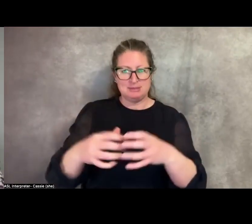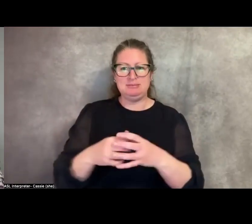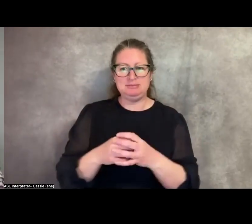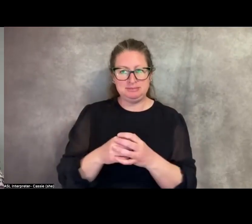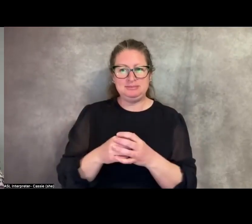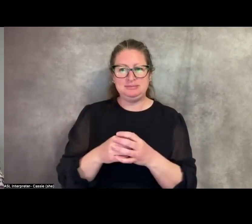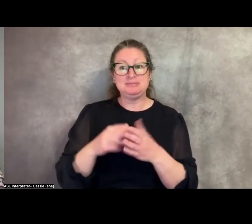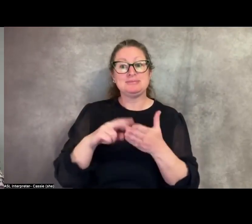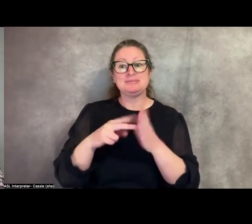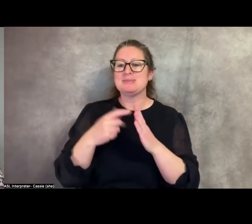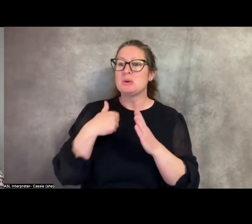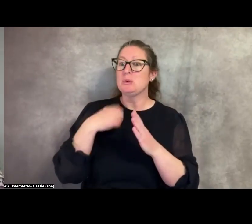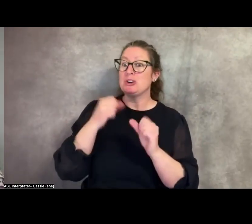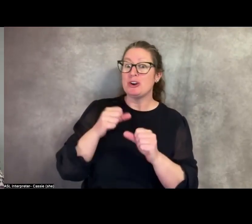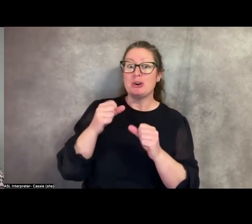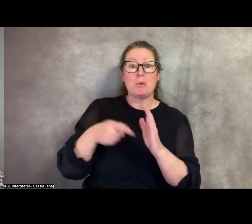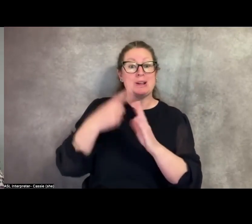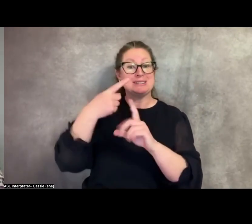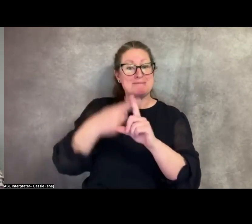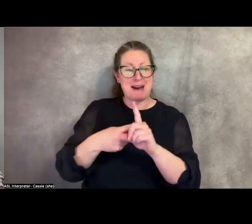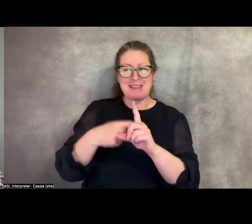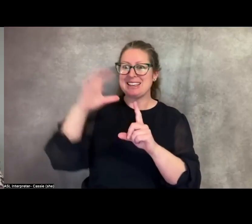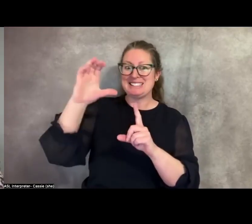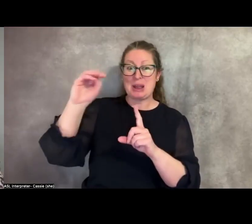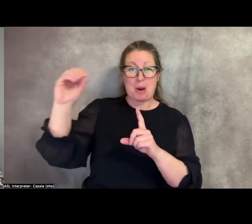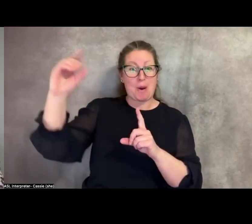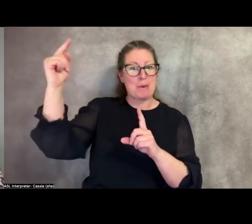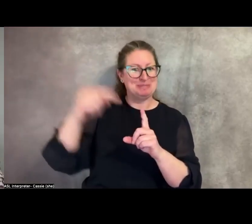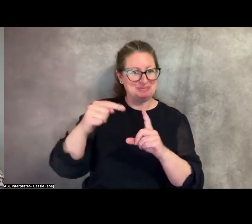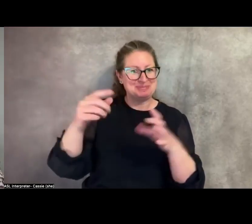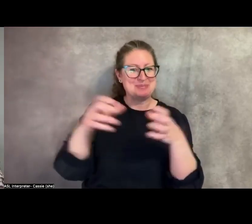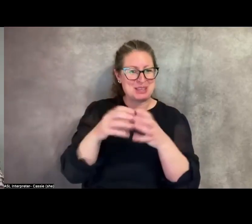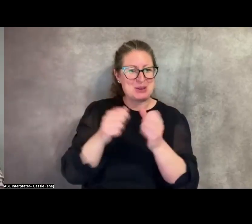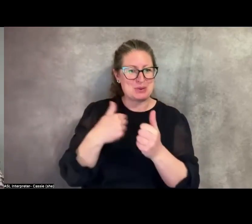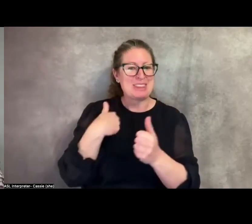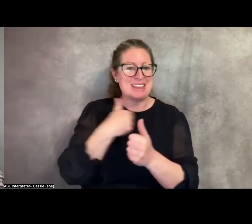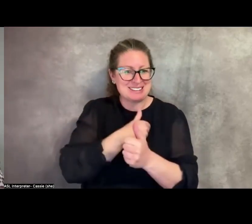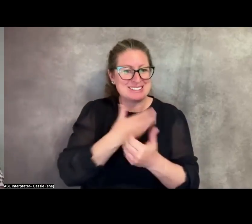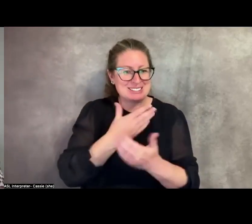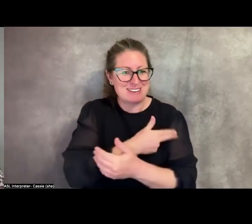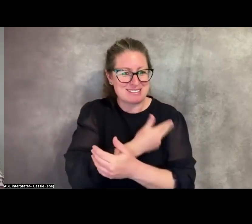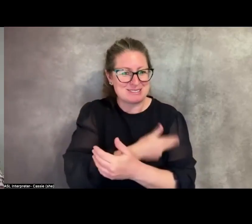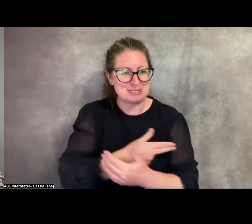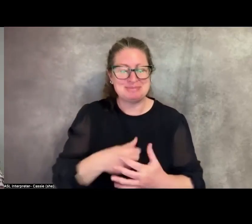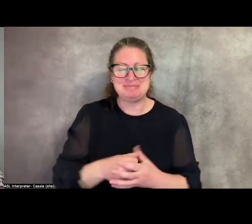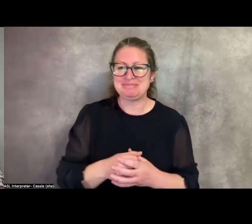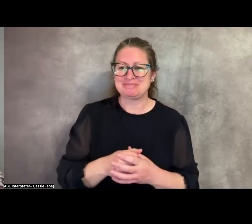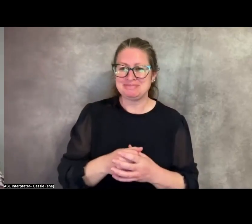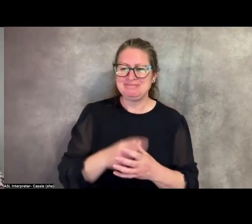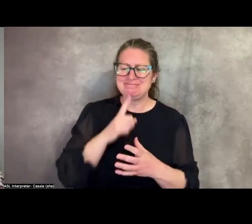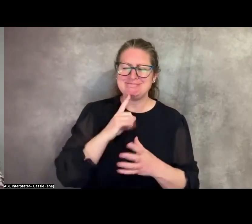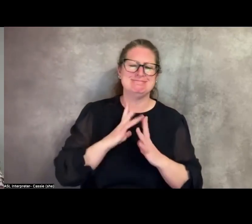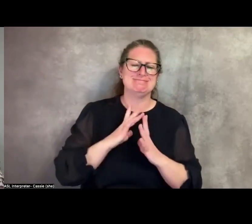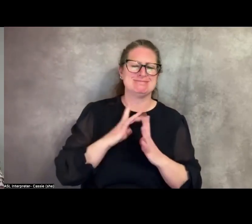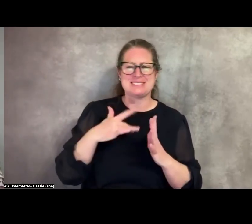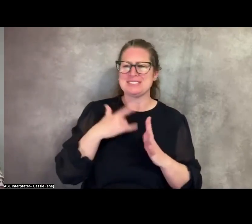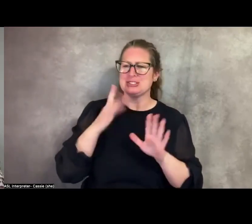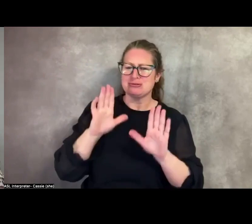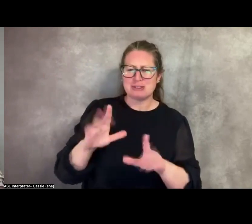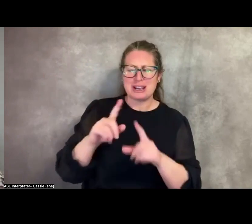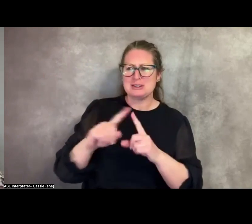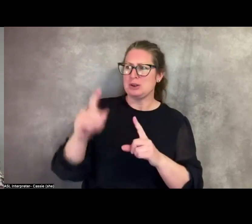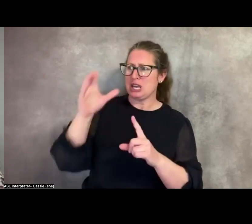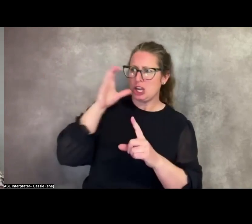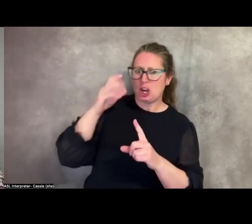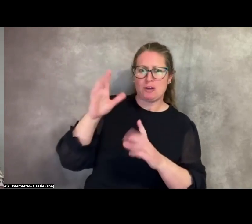the COO once a month here at Taunton State Hospital. It's great to finally be heard and validated for